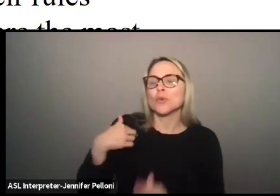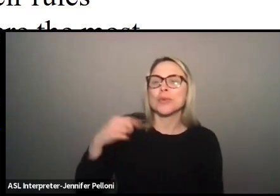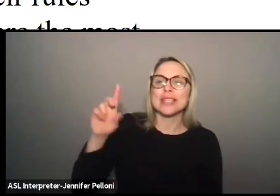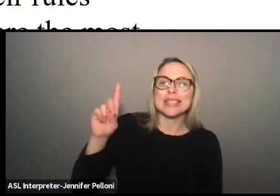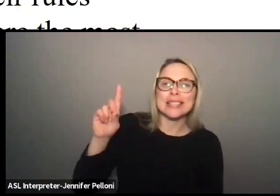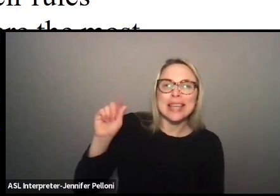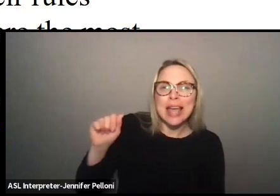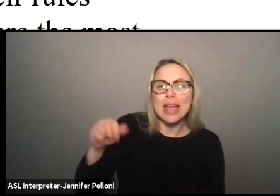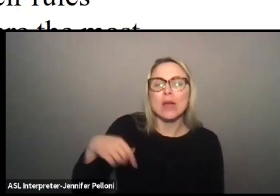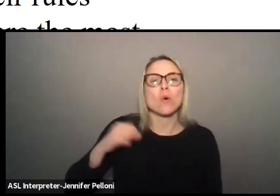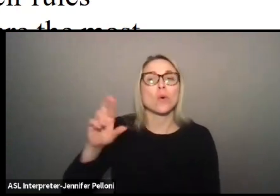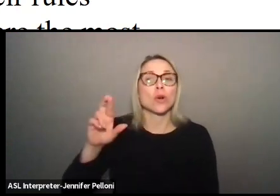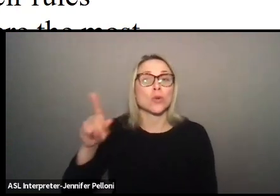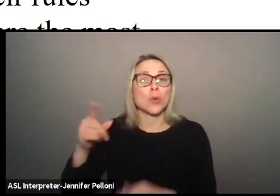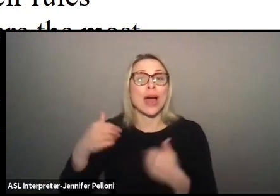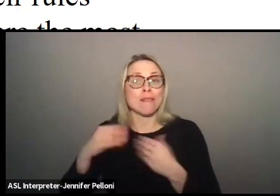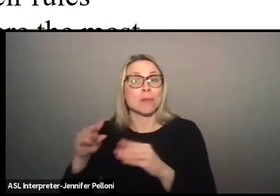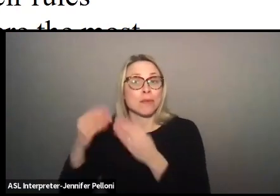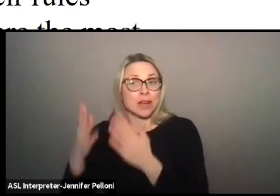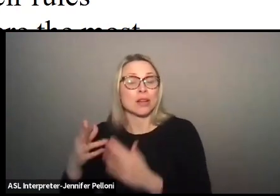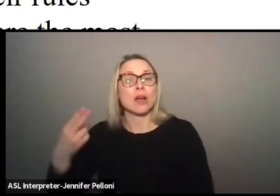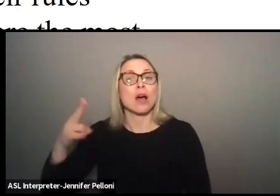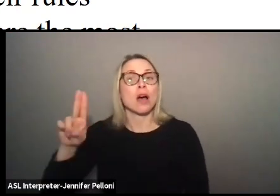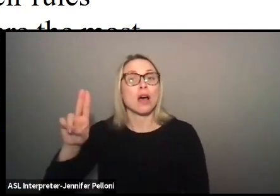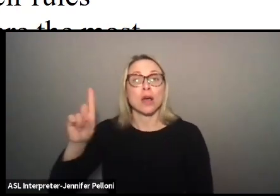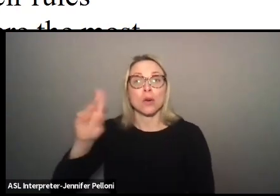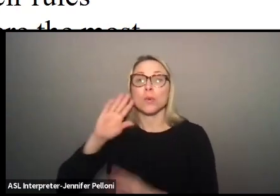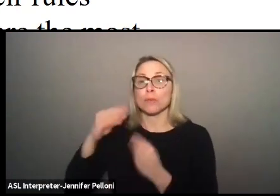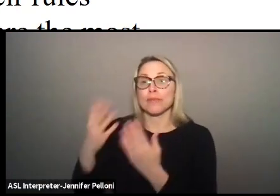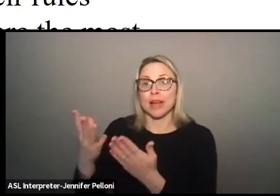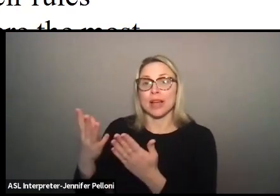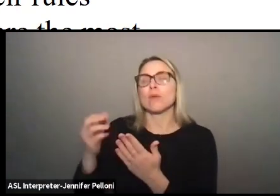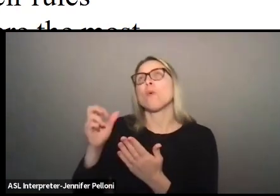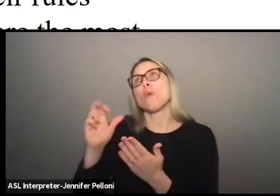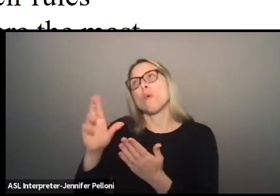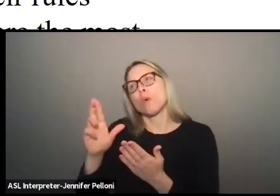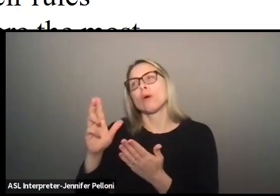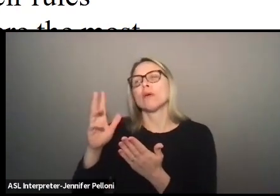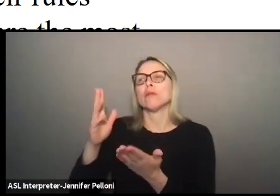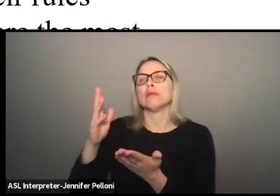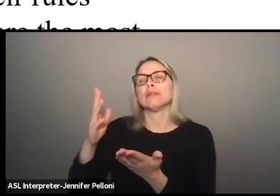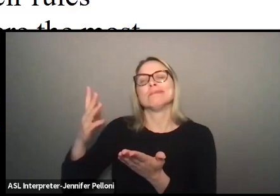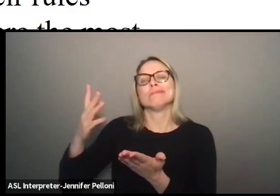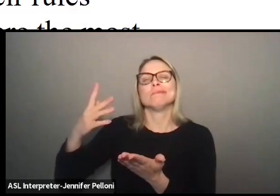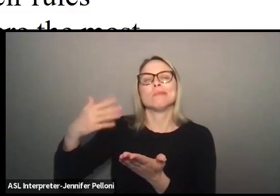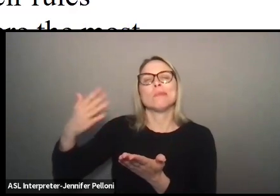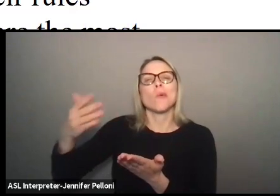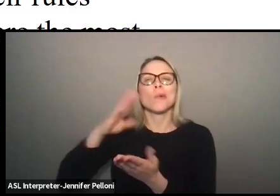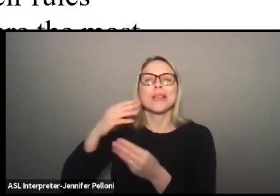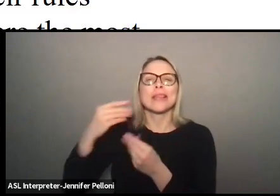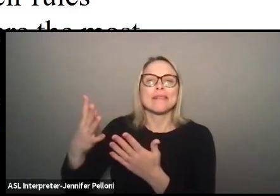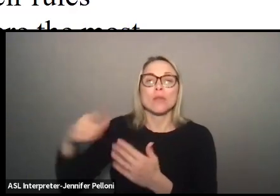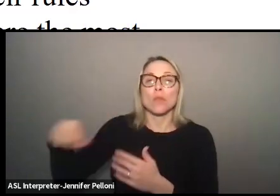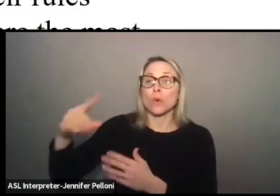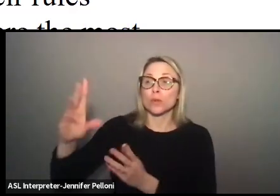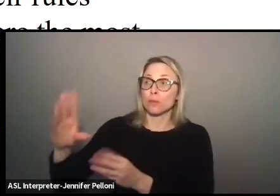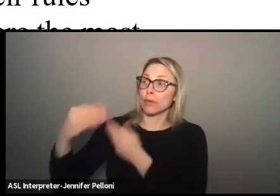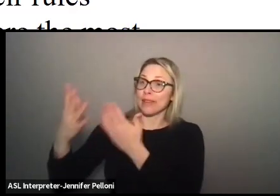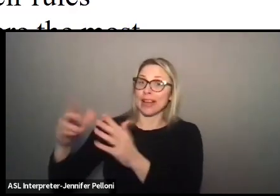a provider, HUD provides or may often give provider